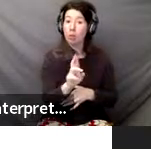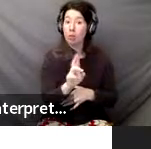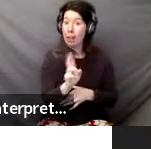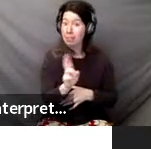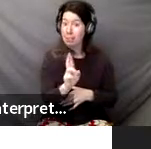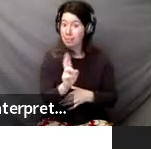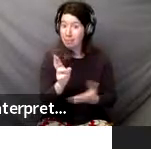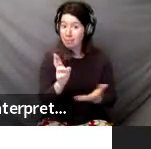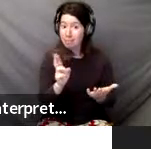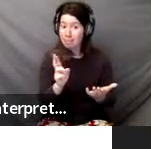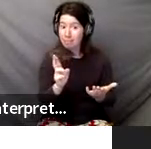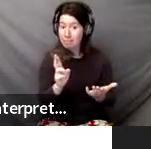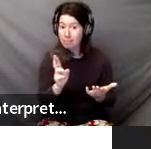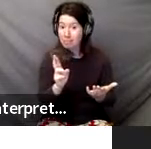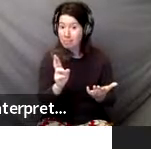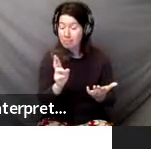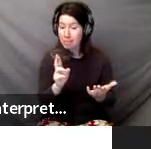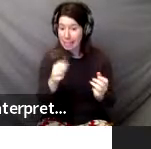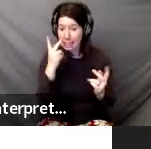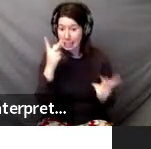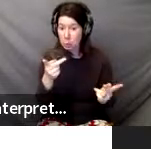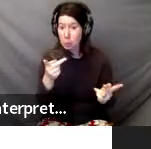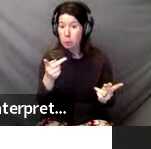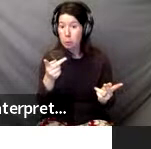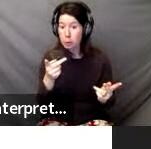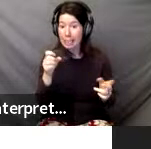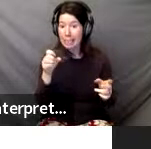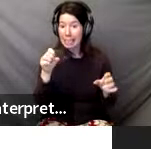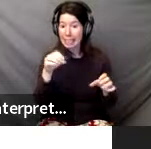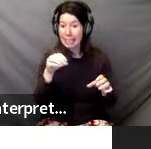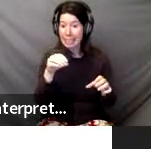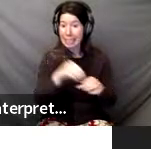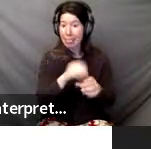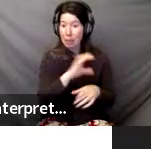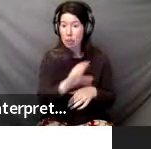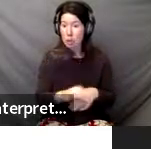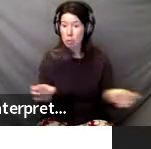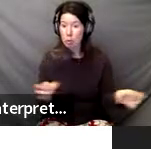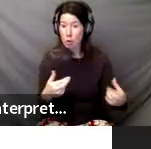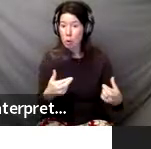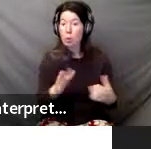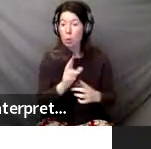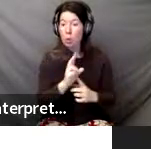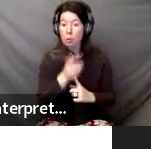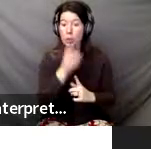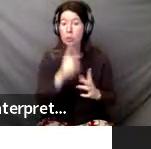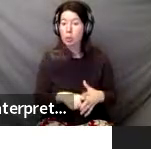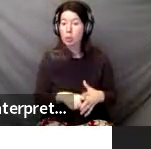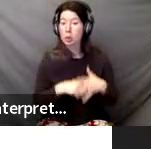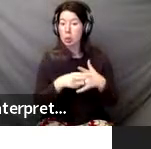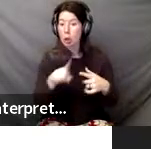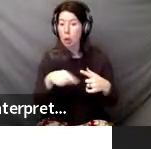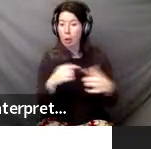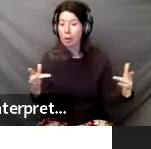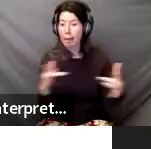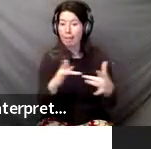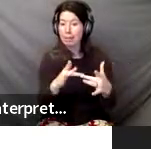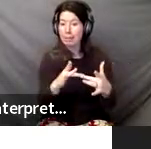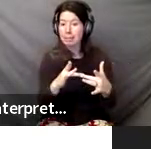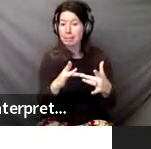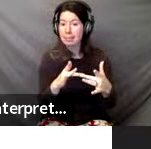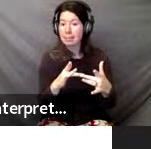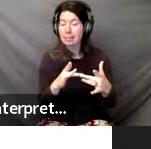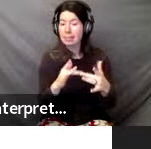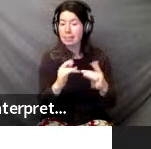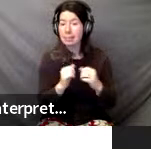ready and we can see you in the Zoom room. So go ahead, your 2 minutes will begin as soon as we get started.